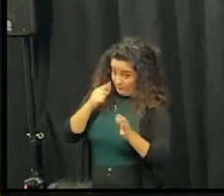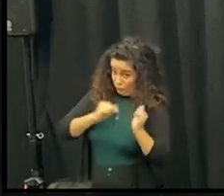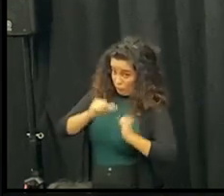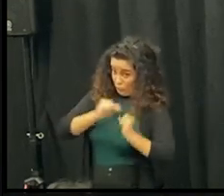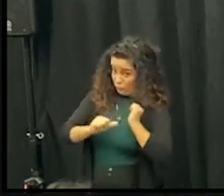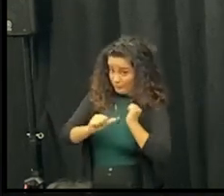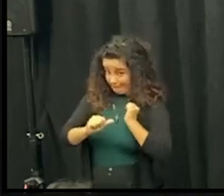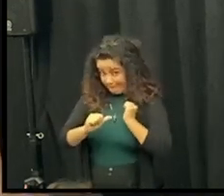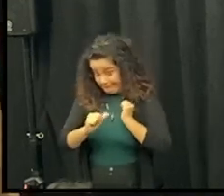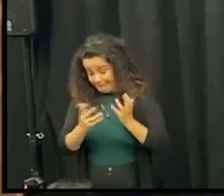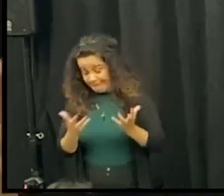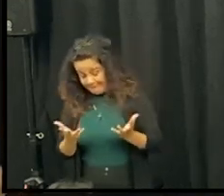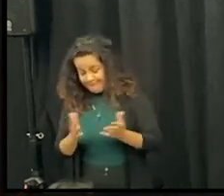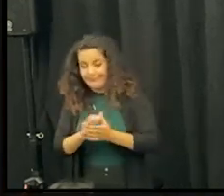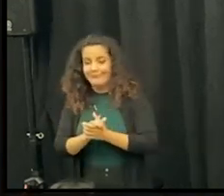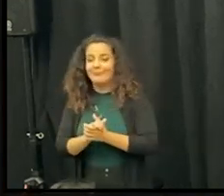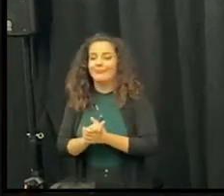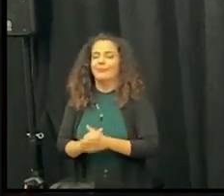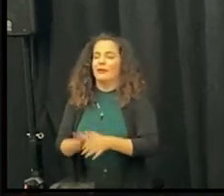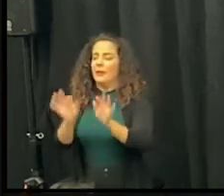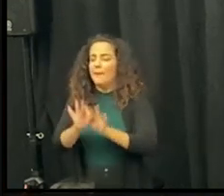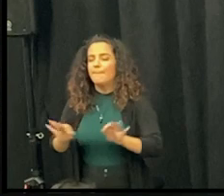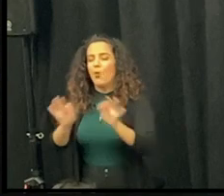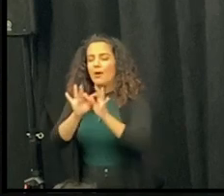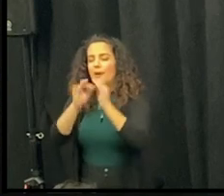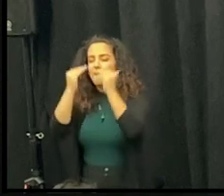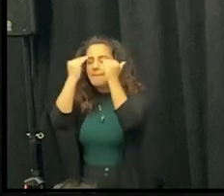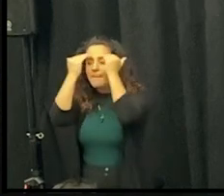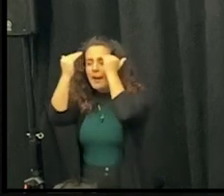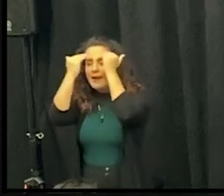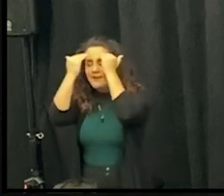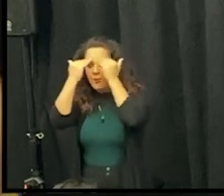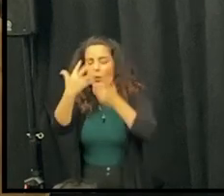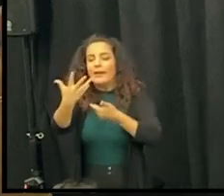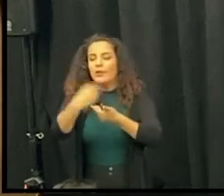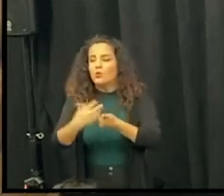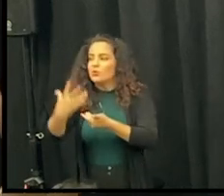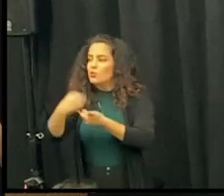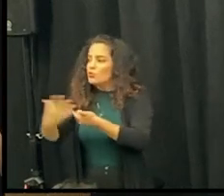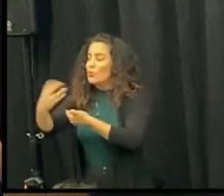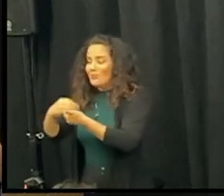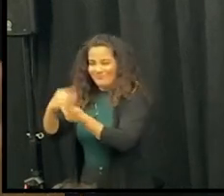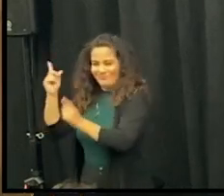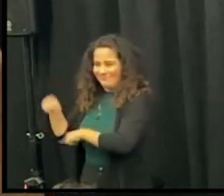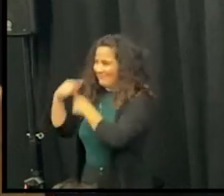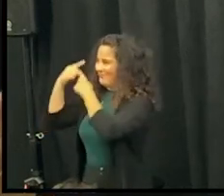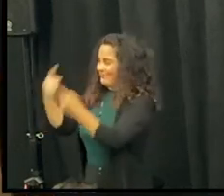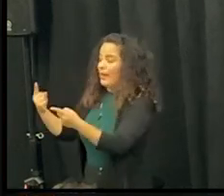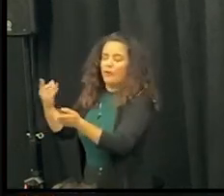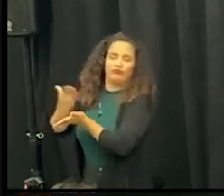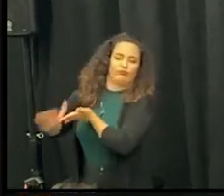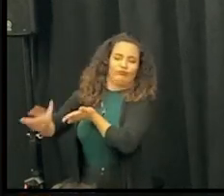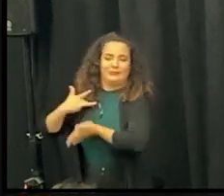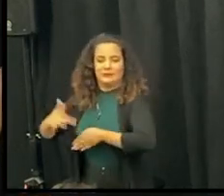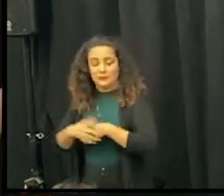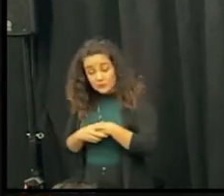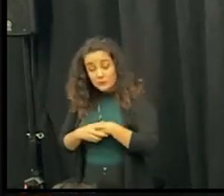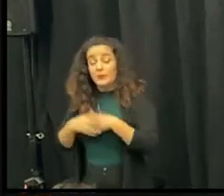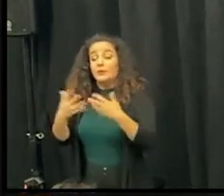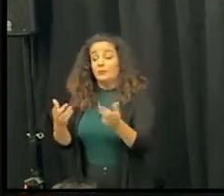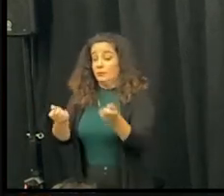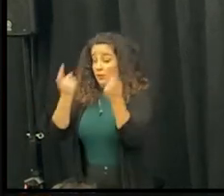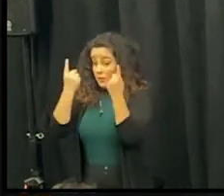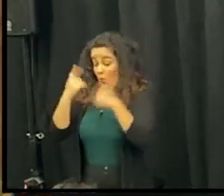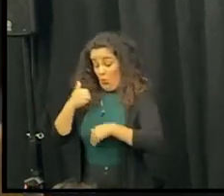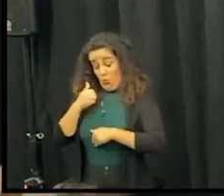space. It's being more mindful of inclusive practices that have never been considered before. And the thing is, with